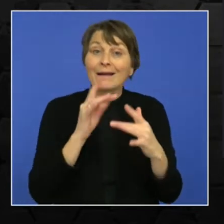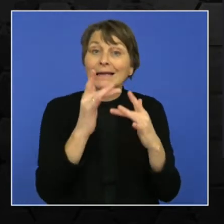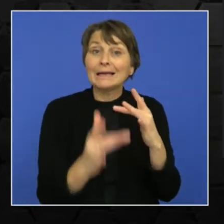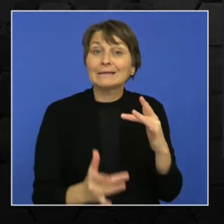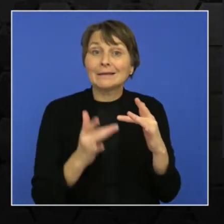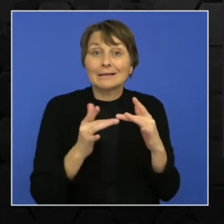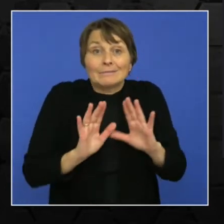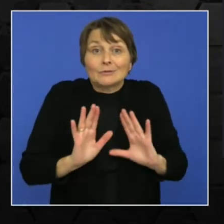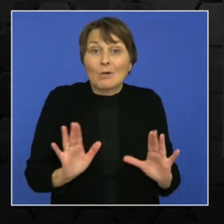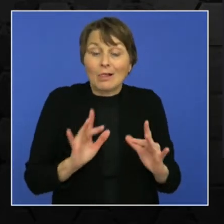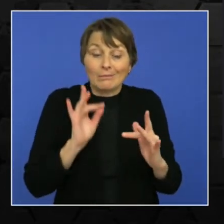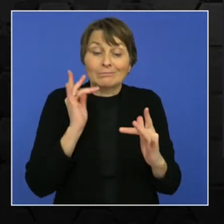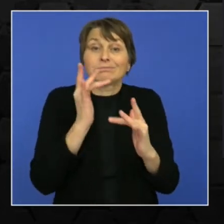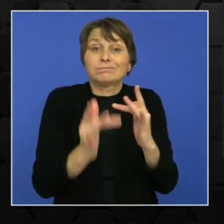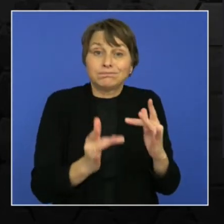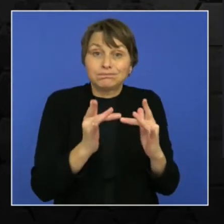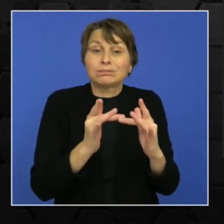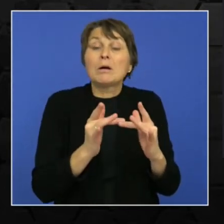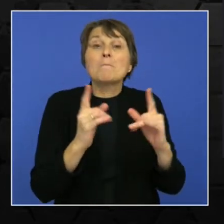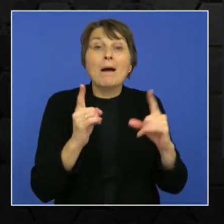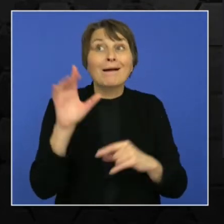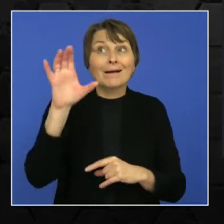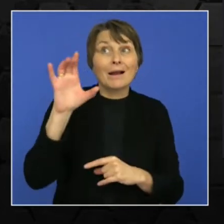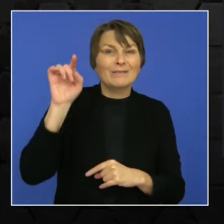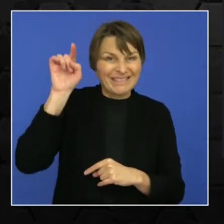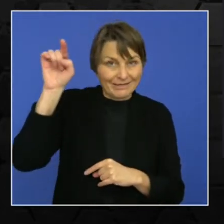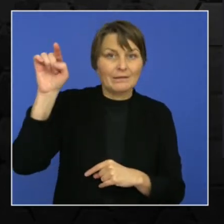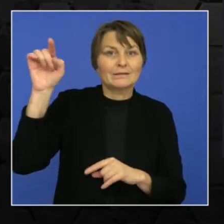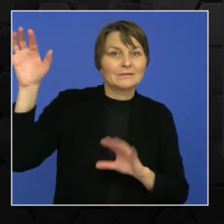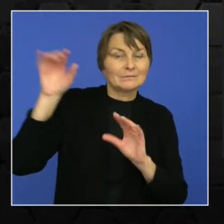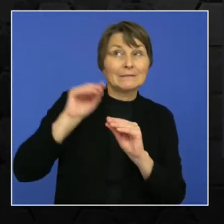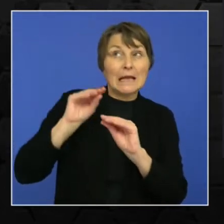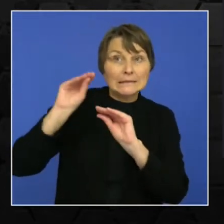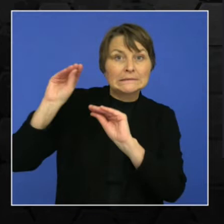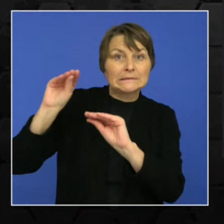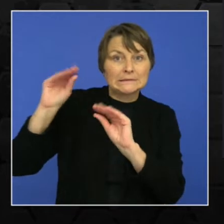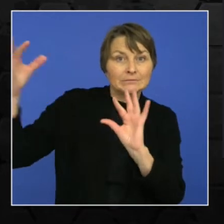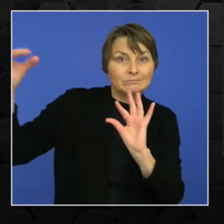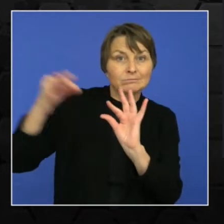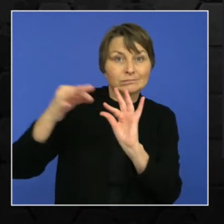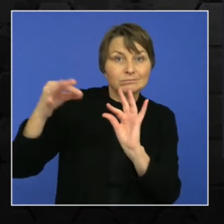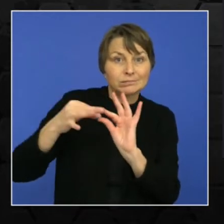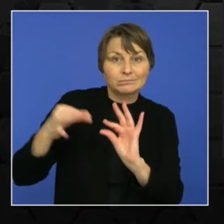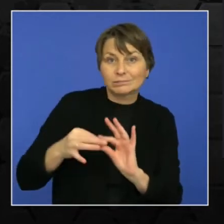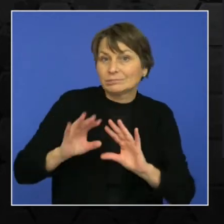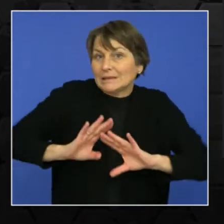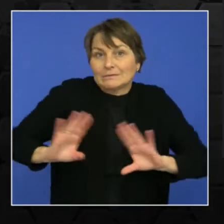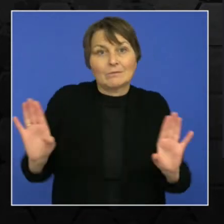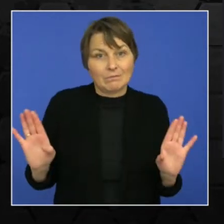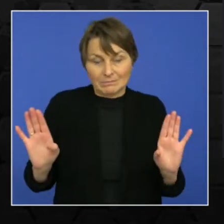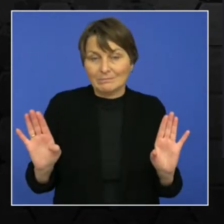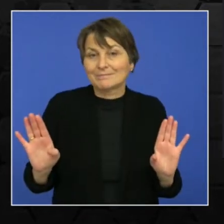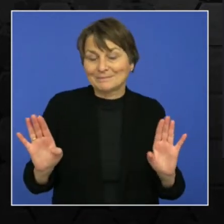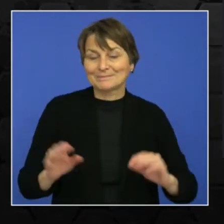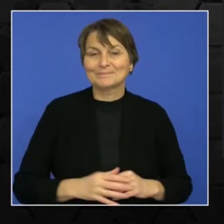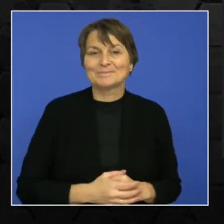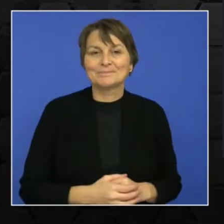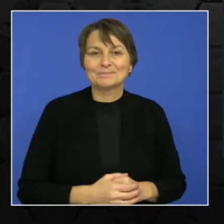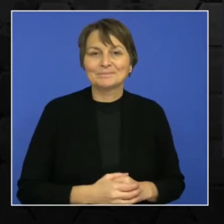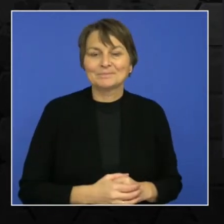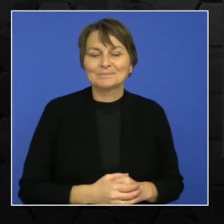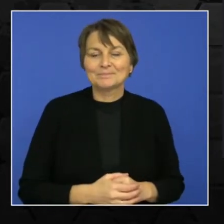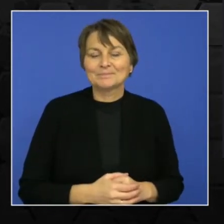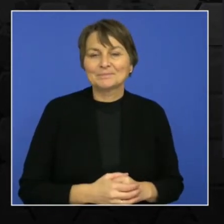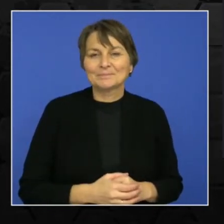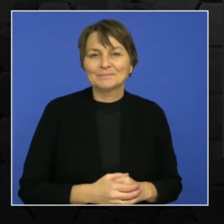Again, training is done on the cloud, so you didn't have to pay anything. It's all free, so you have to use directly on that end. And normal thing, if you,